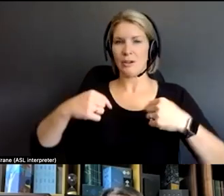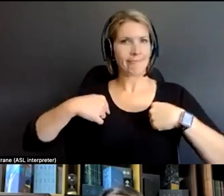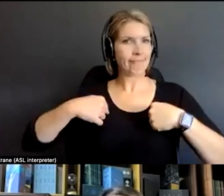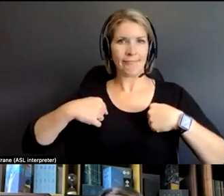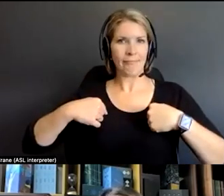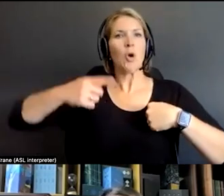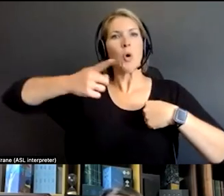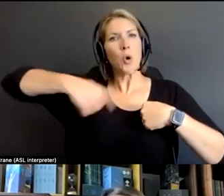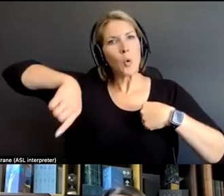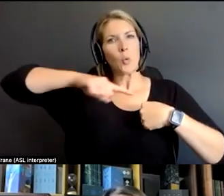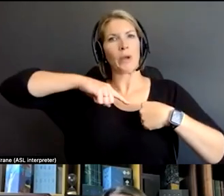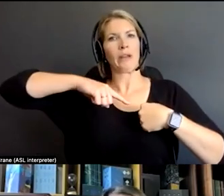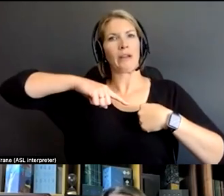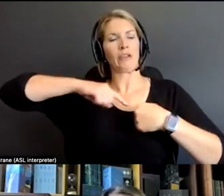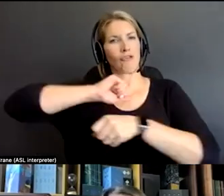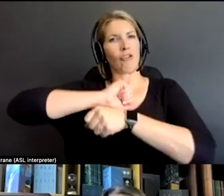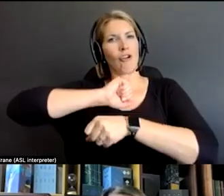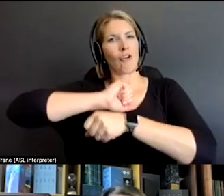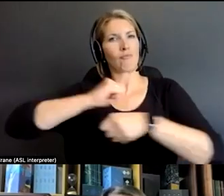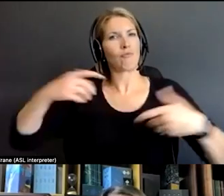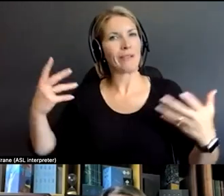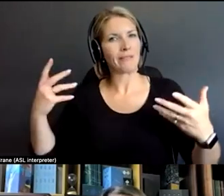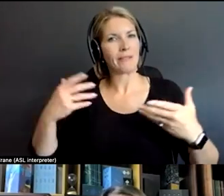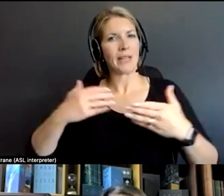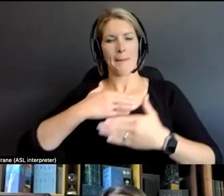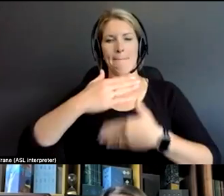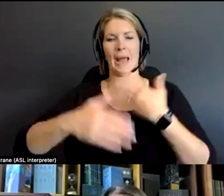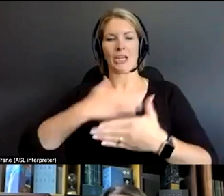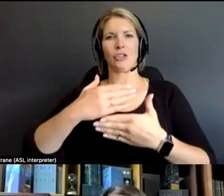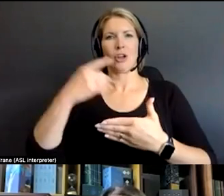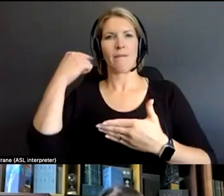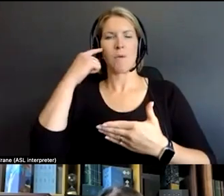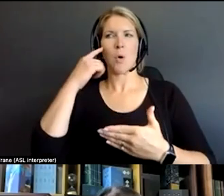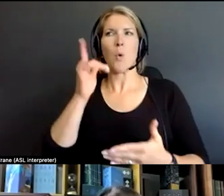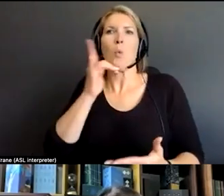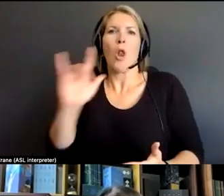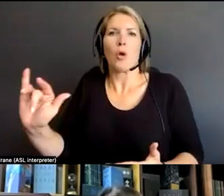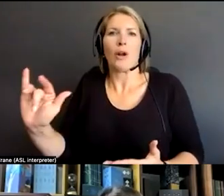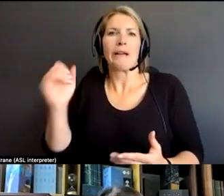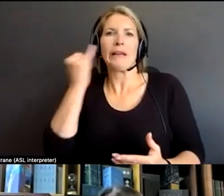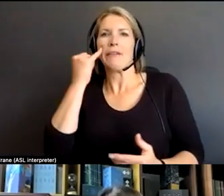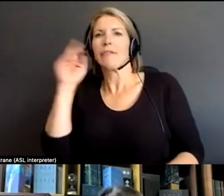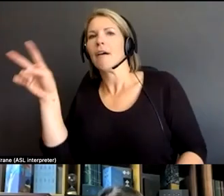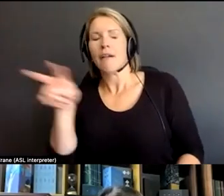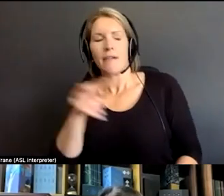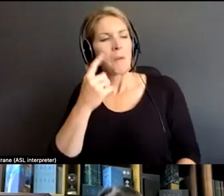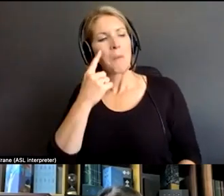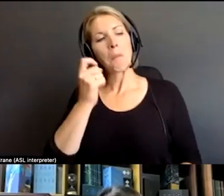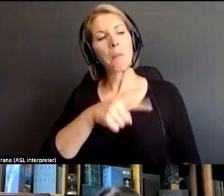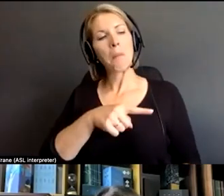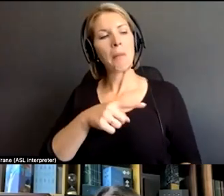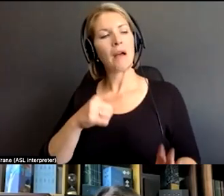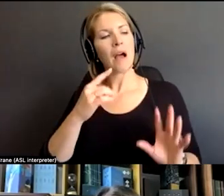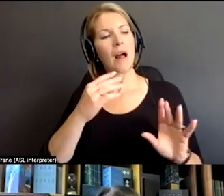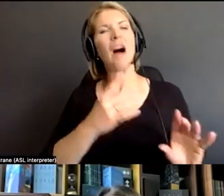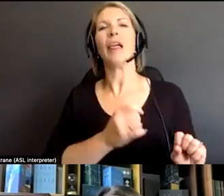who are packaging it. We're just trying to get a face onto it. So, and is that, do you just sort of go by general feel